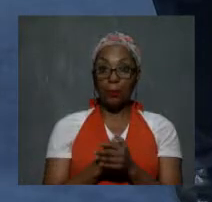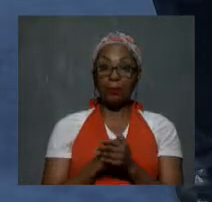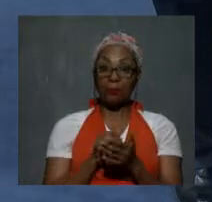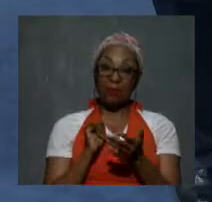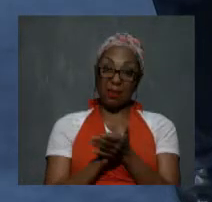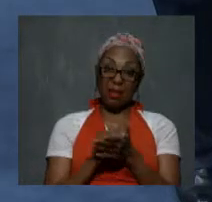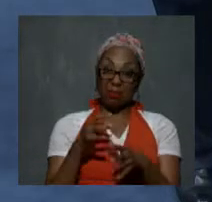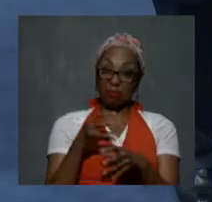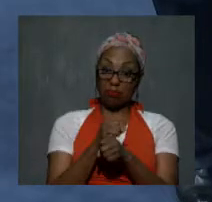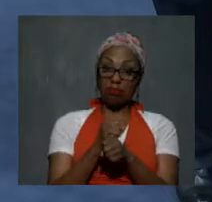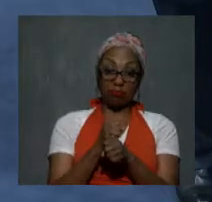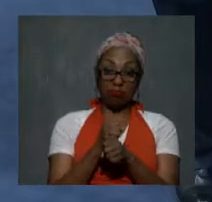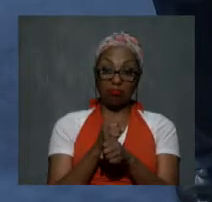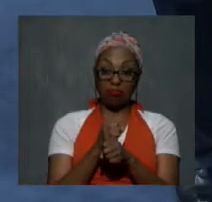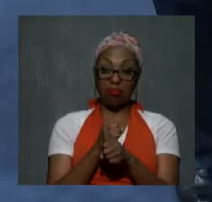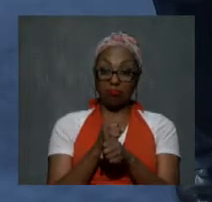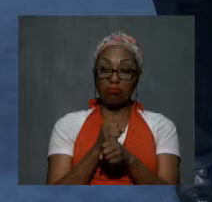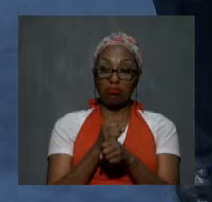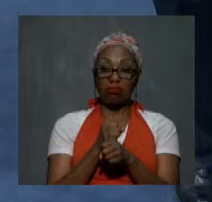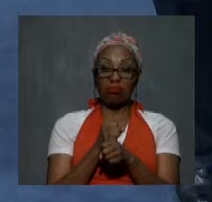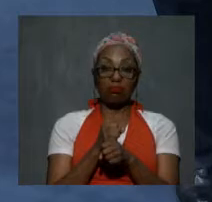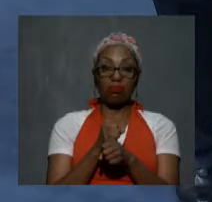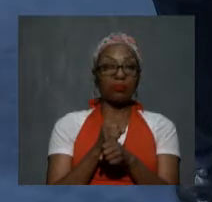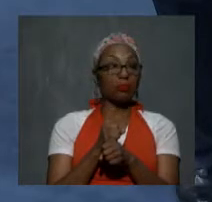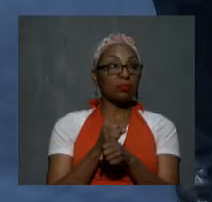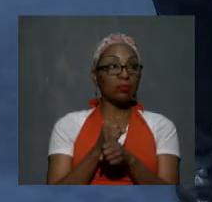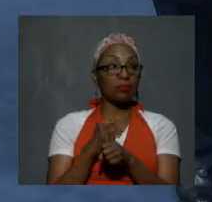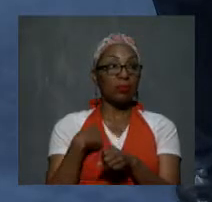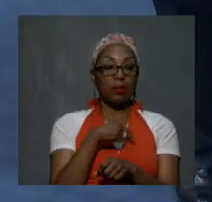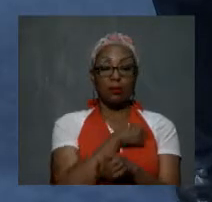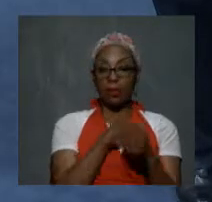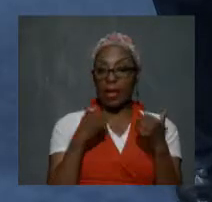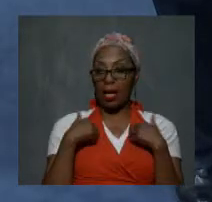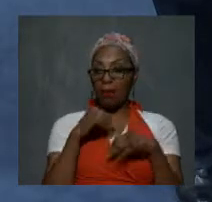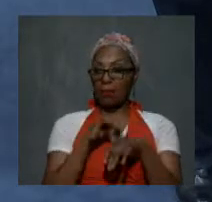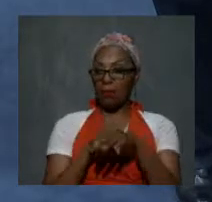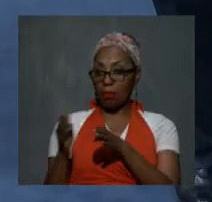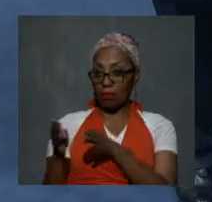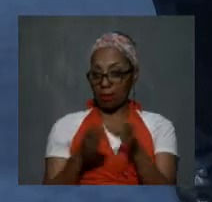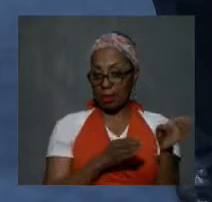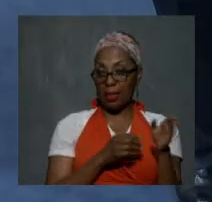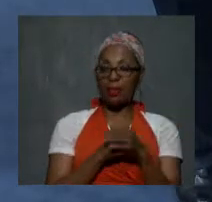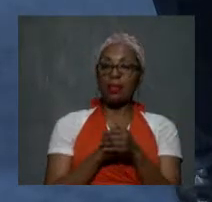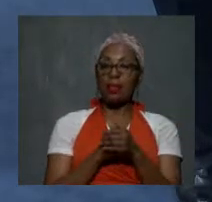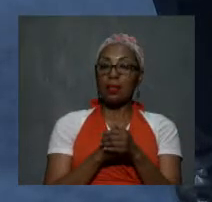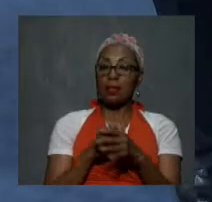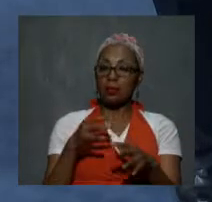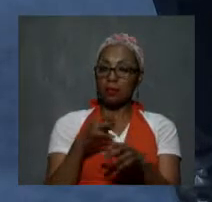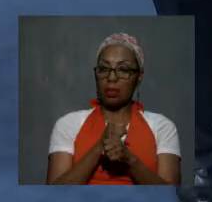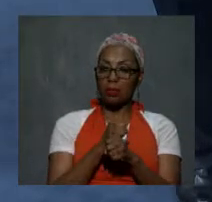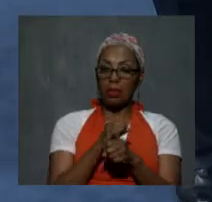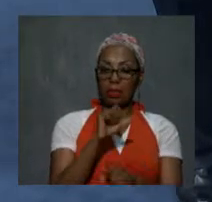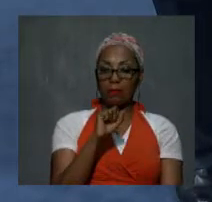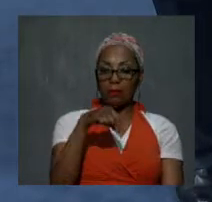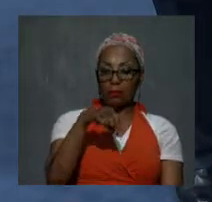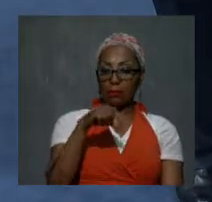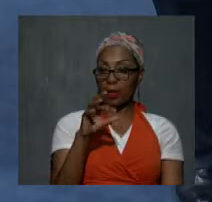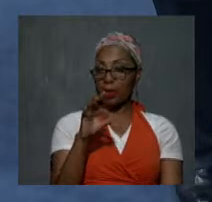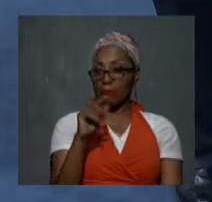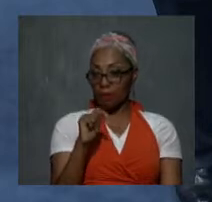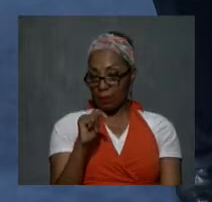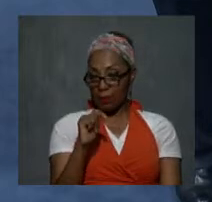that's kind of the nutshell summary. We have on the site plan a summary of square footage.